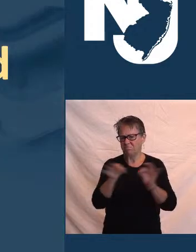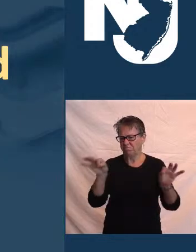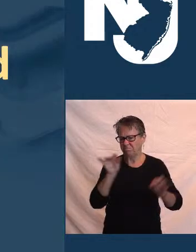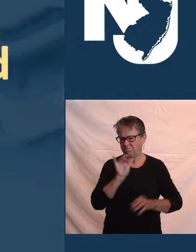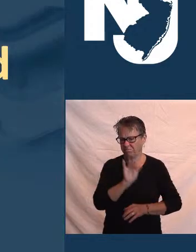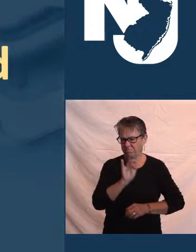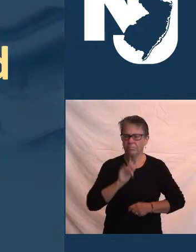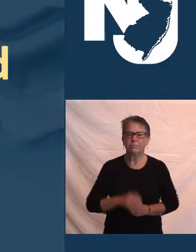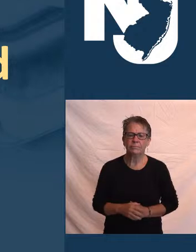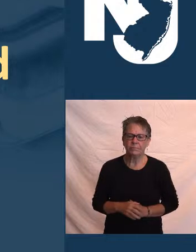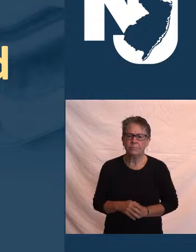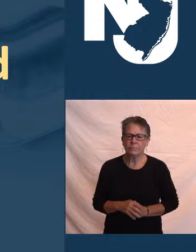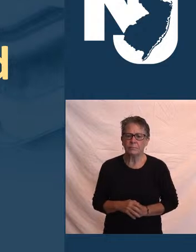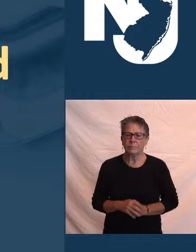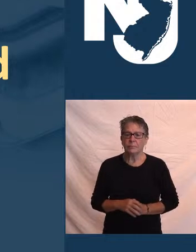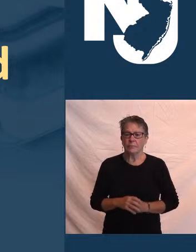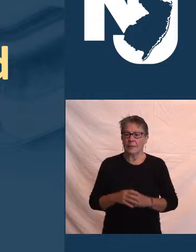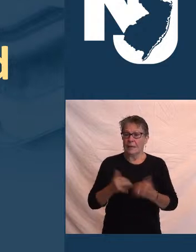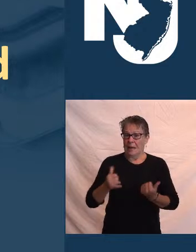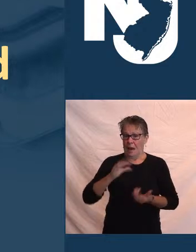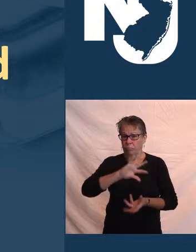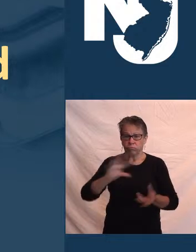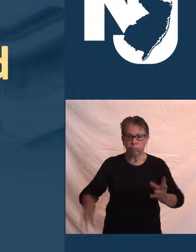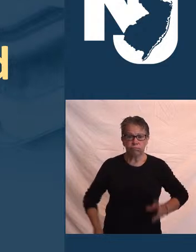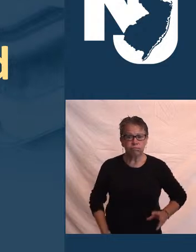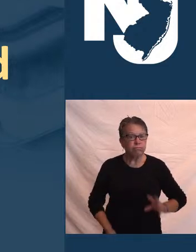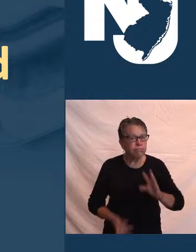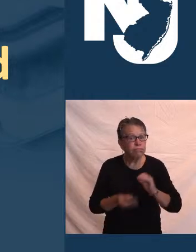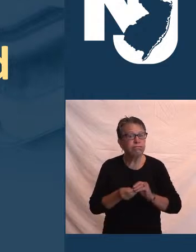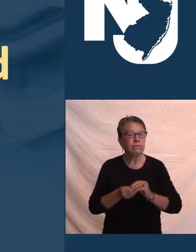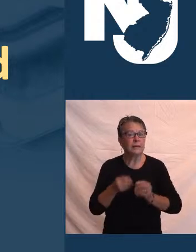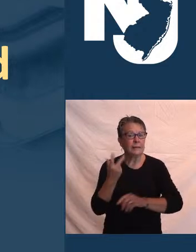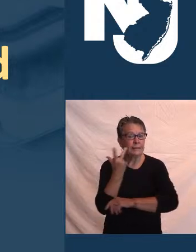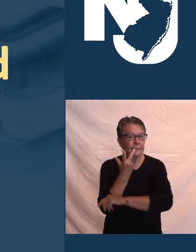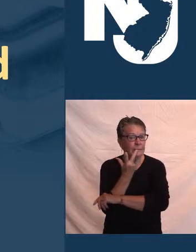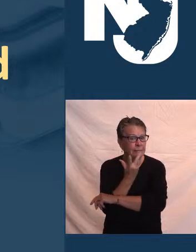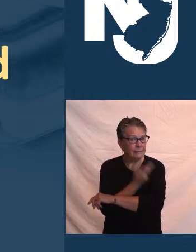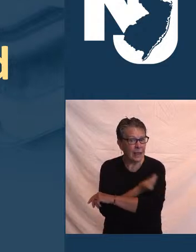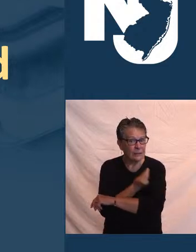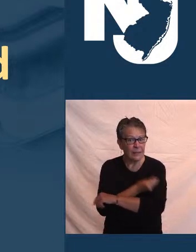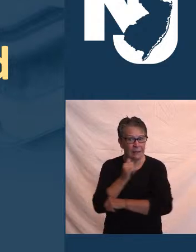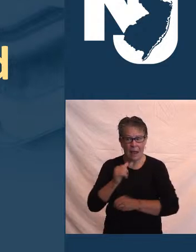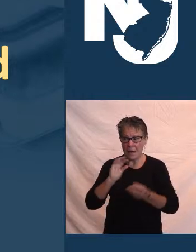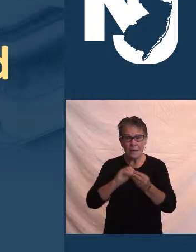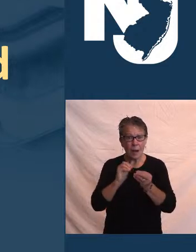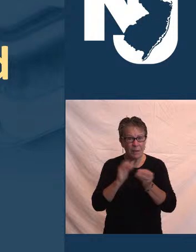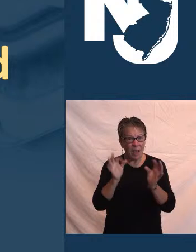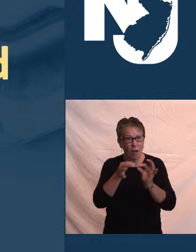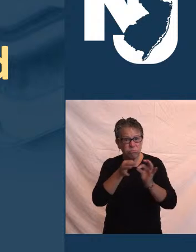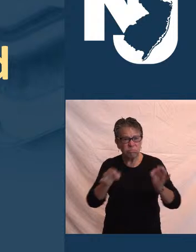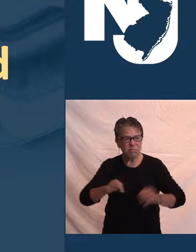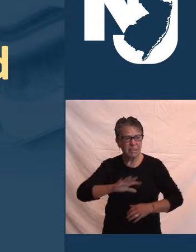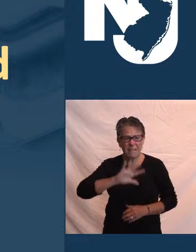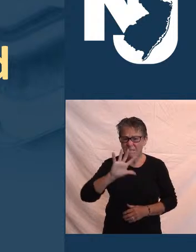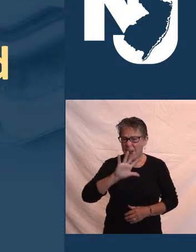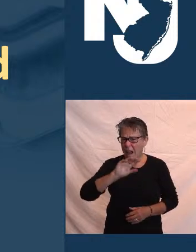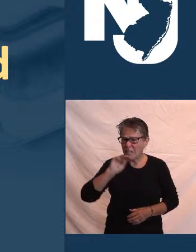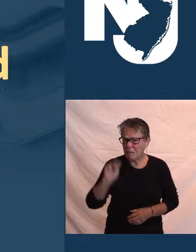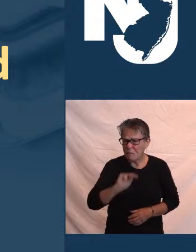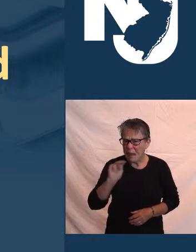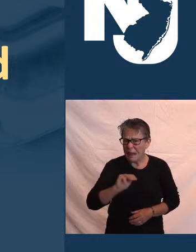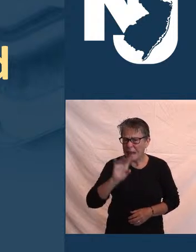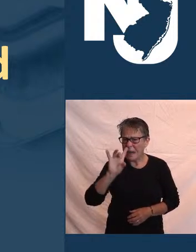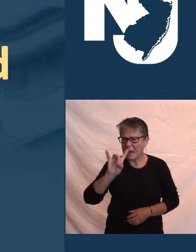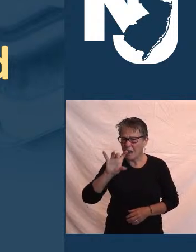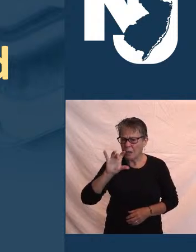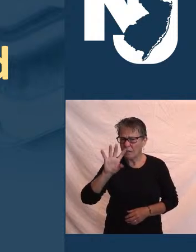vaccination efforts. With this grand total you see on the screen, we're about to cross having 75% of all eligible New Jersey